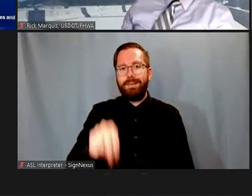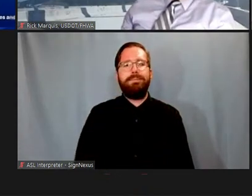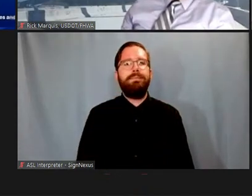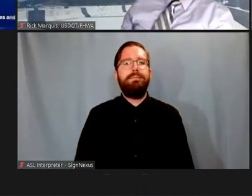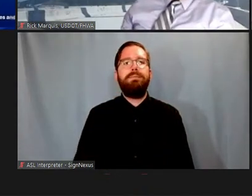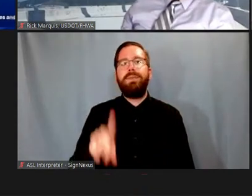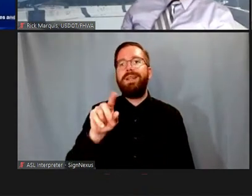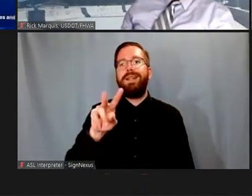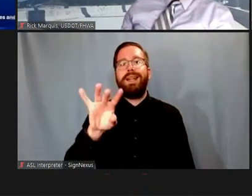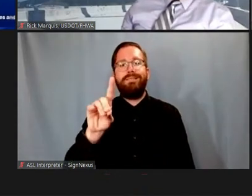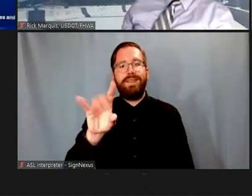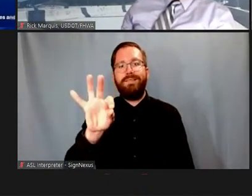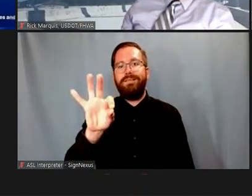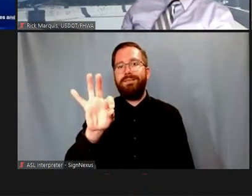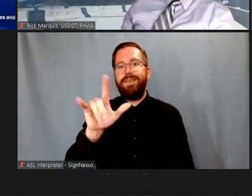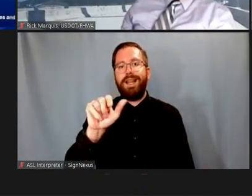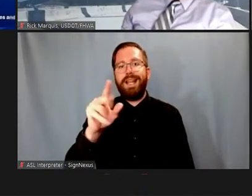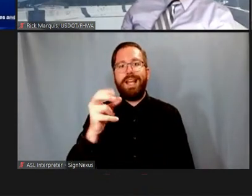david flaherty